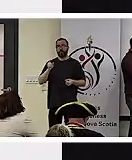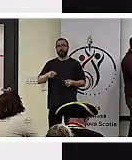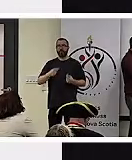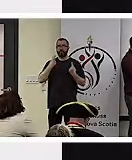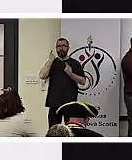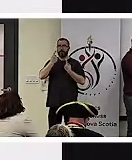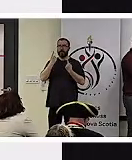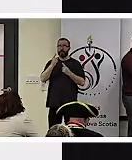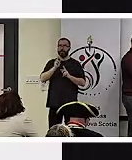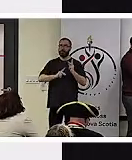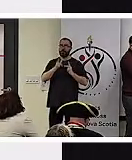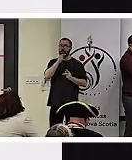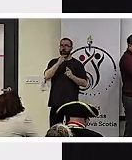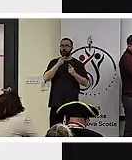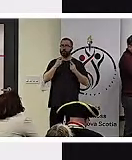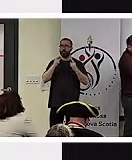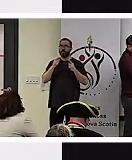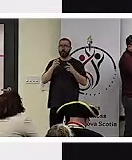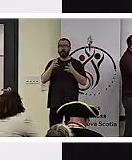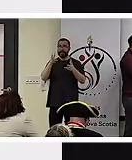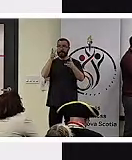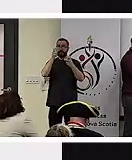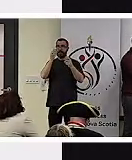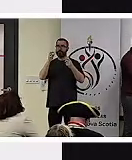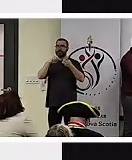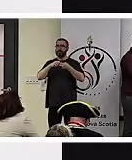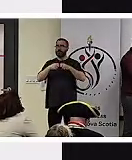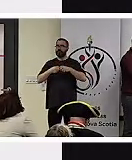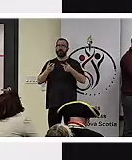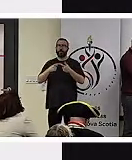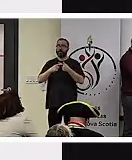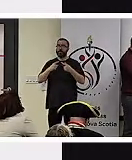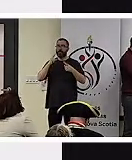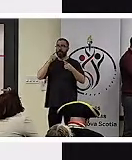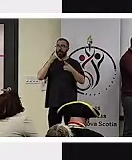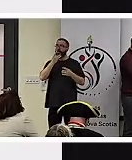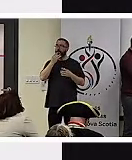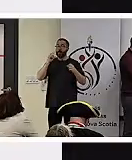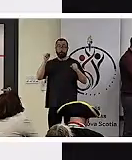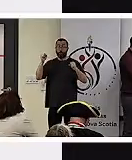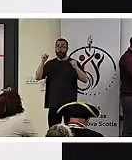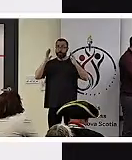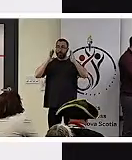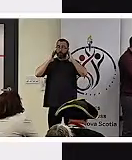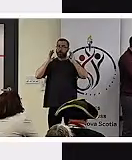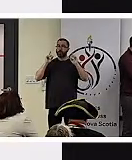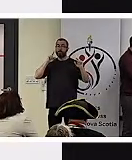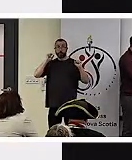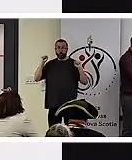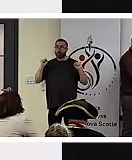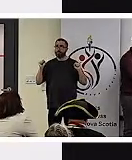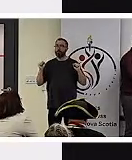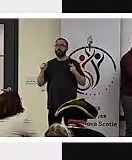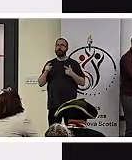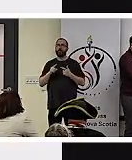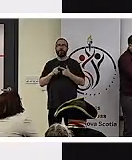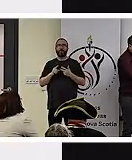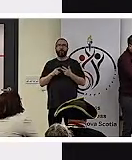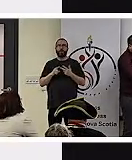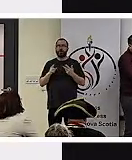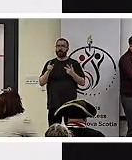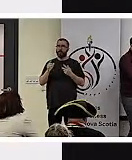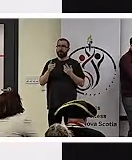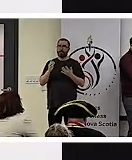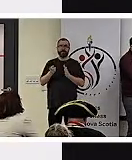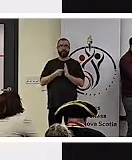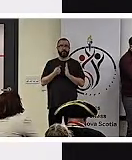have sensory issues, so that can mean bright lights, loud noises, all those kind of things that maybe we don't always think